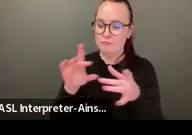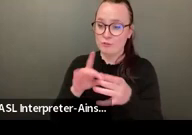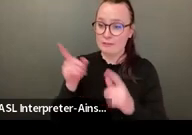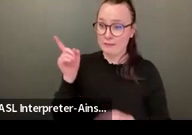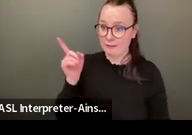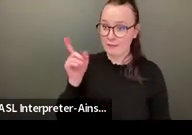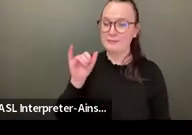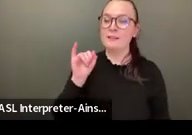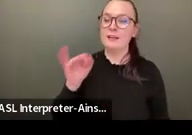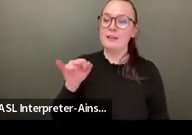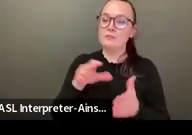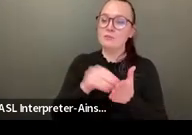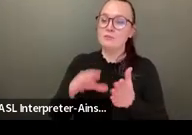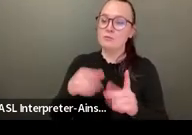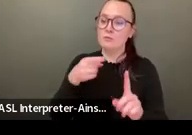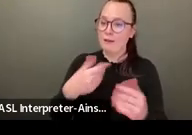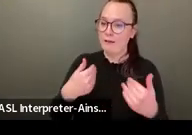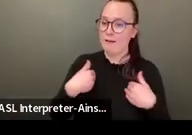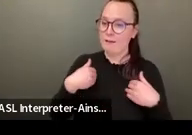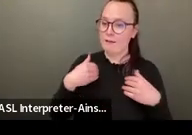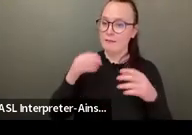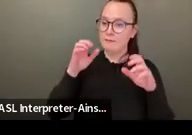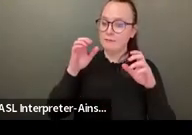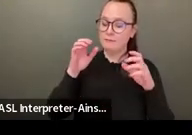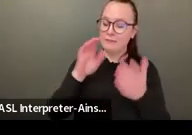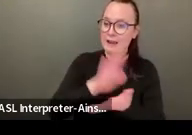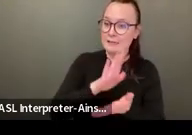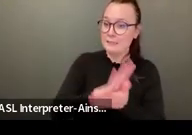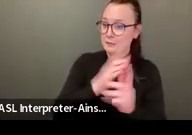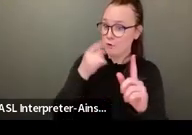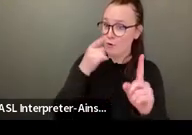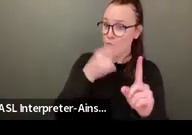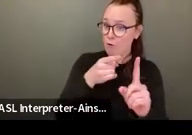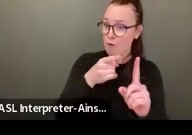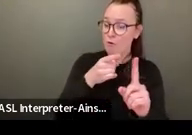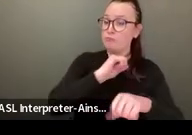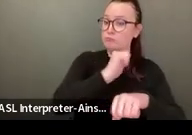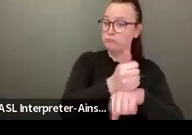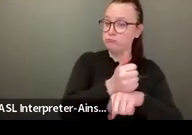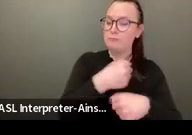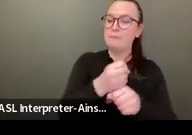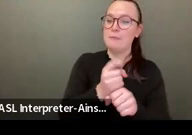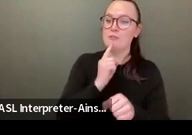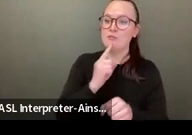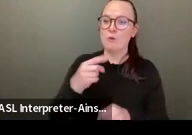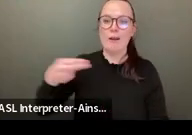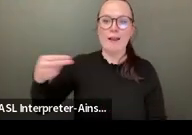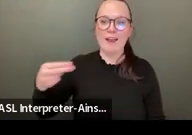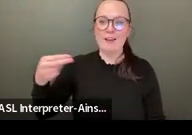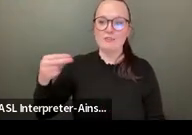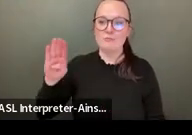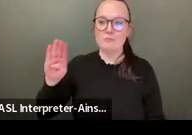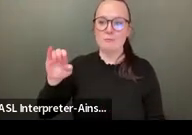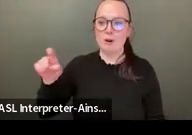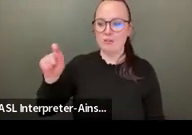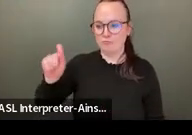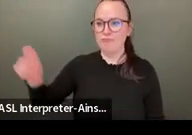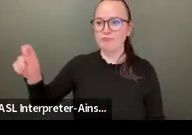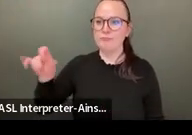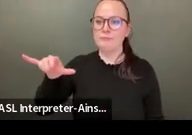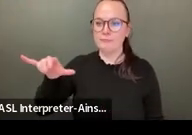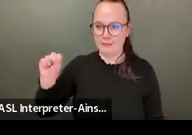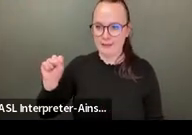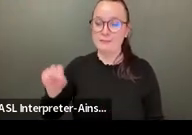has academic goals, then make sure that box H is checked as yes. If they have functional and